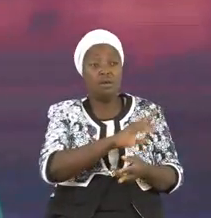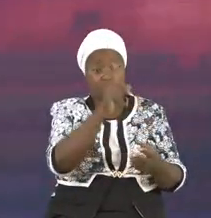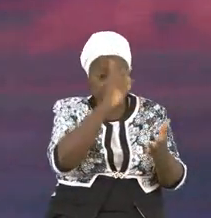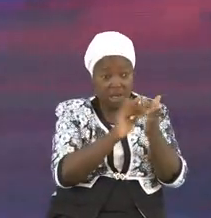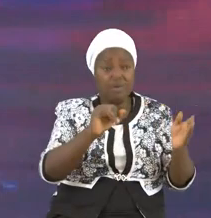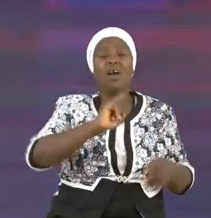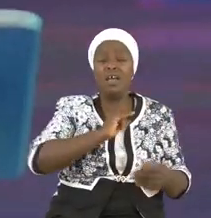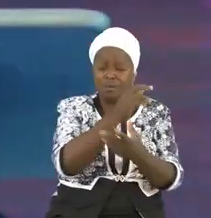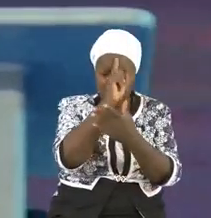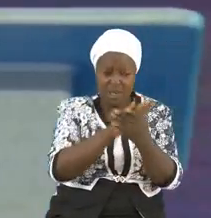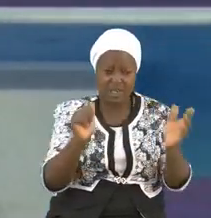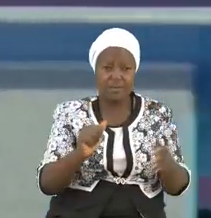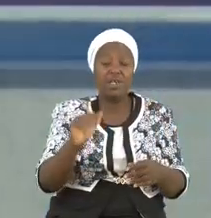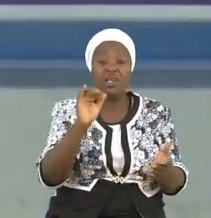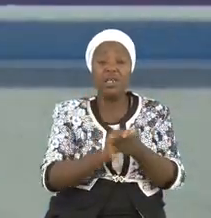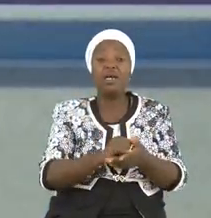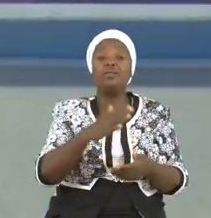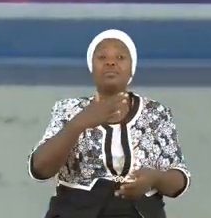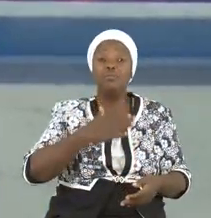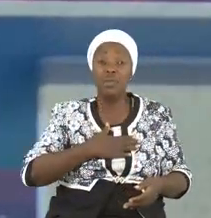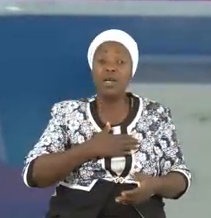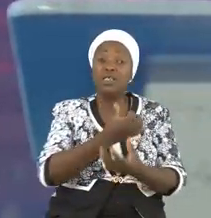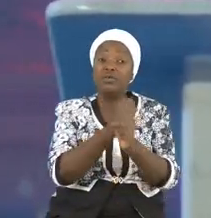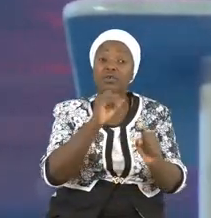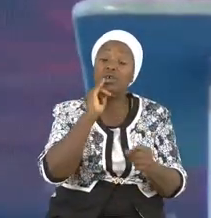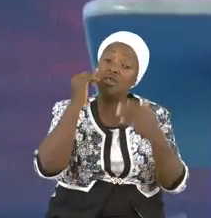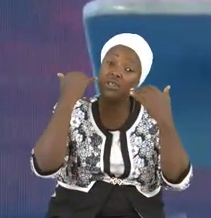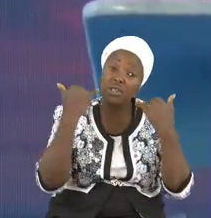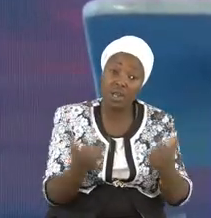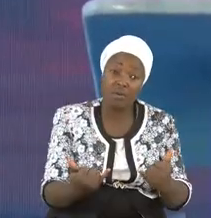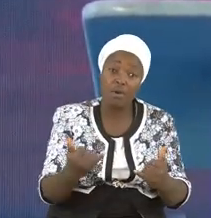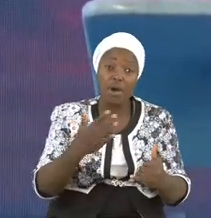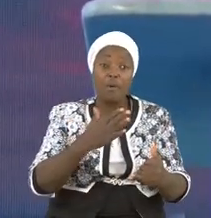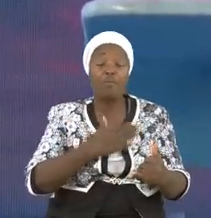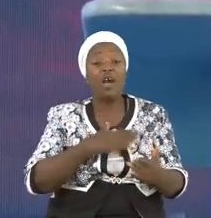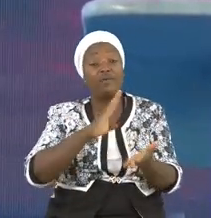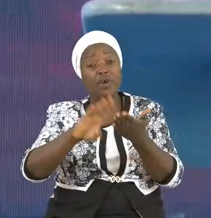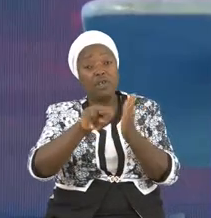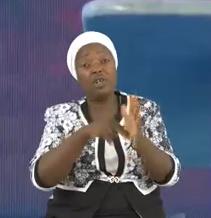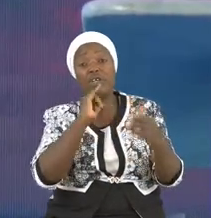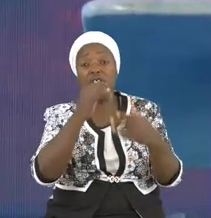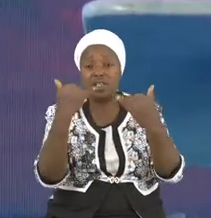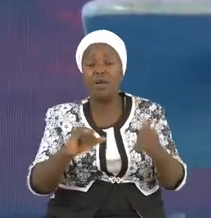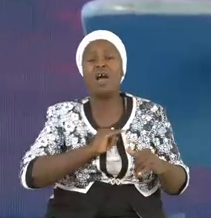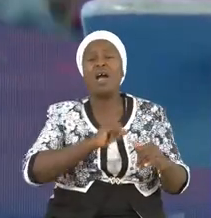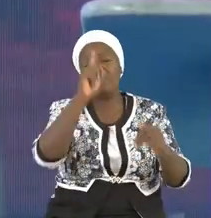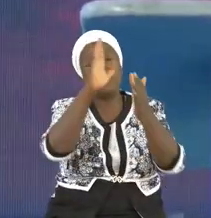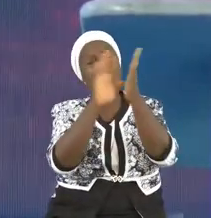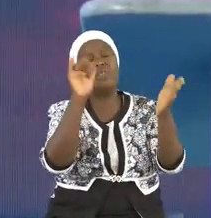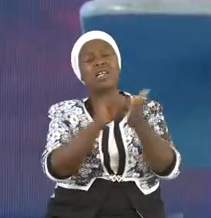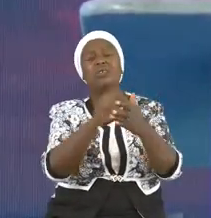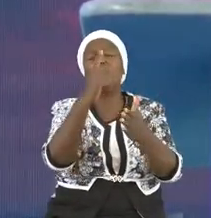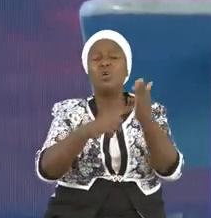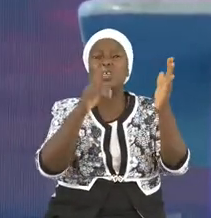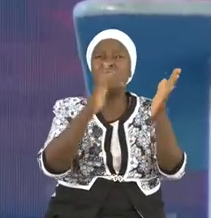salvation is now. My redemption is now. I believe that what Jesus did on the cross